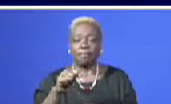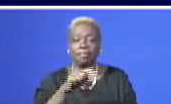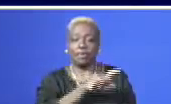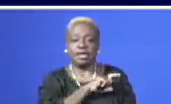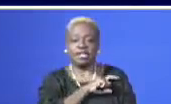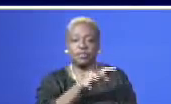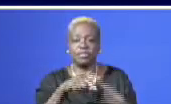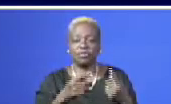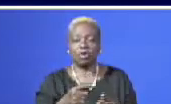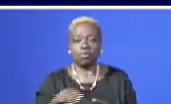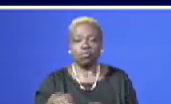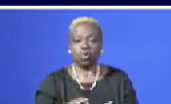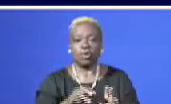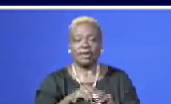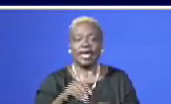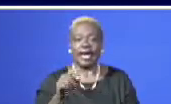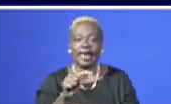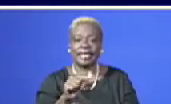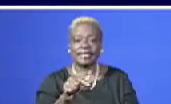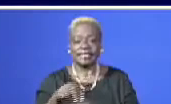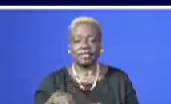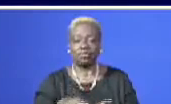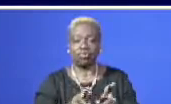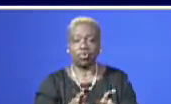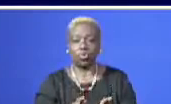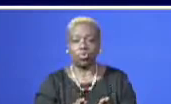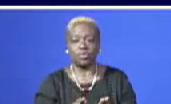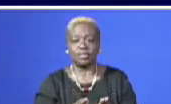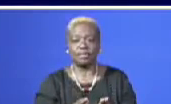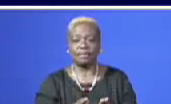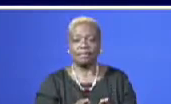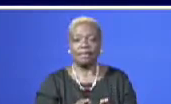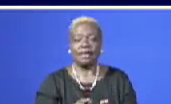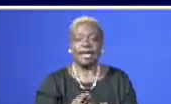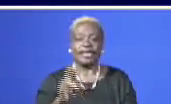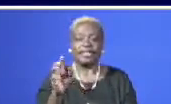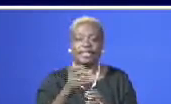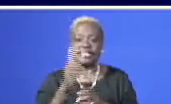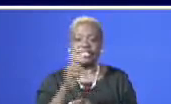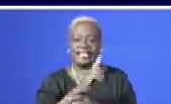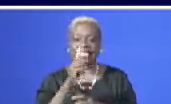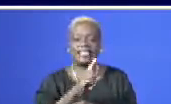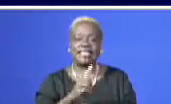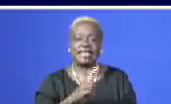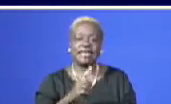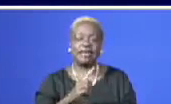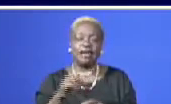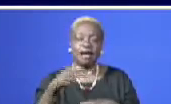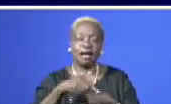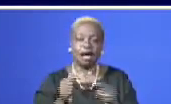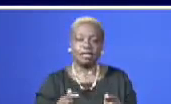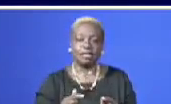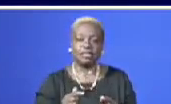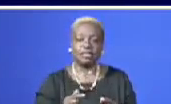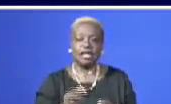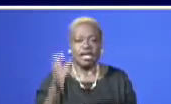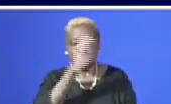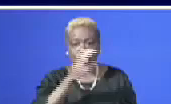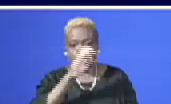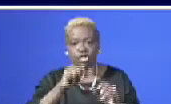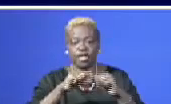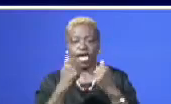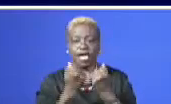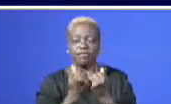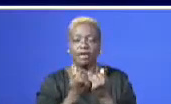off Gladstone Road north of Dignity Gardens, referred to as Lamphole City. While there, they conducted a search of the area